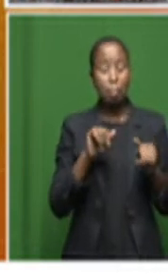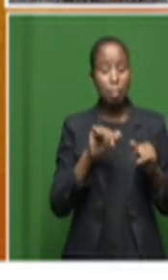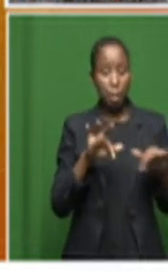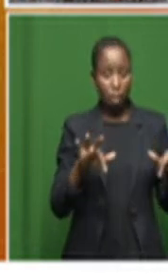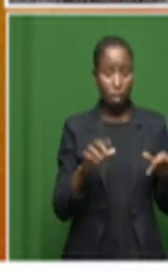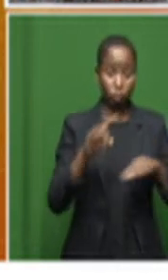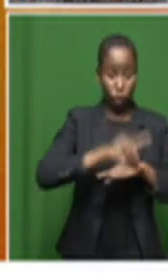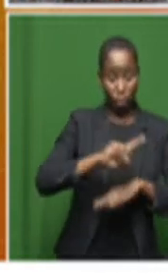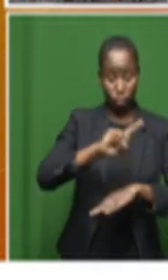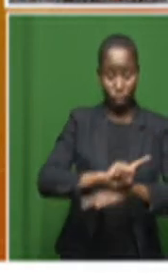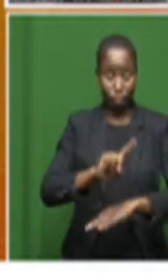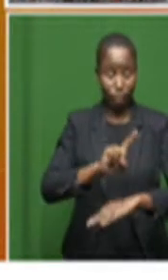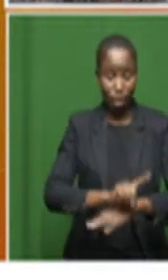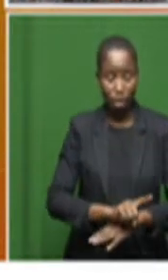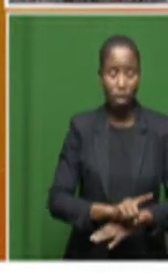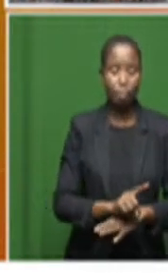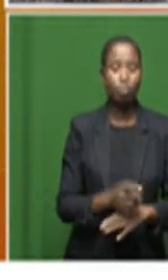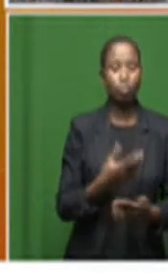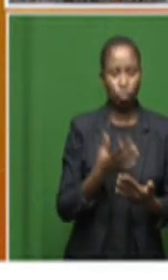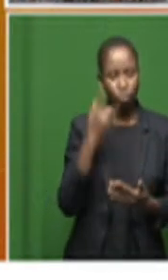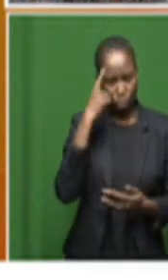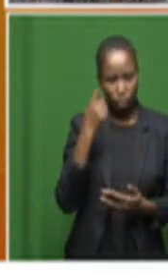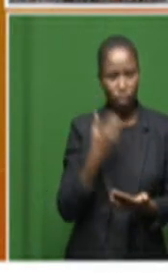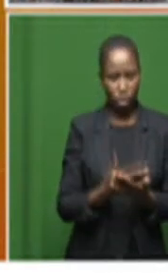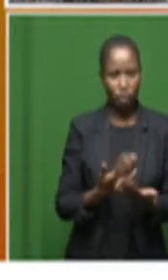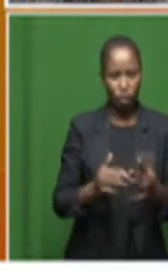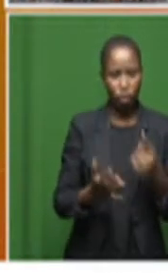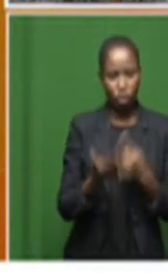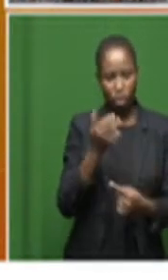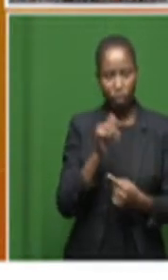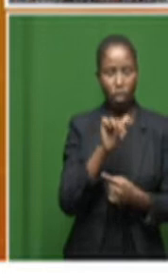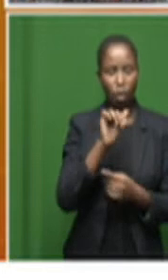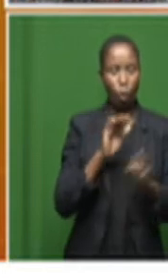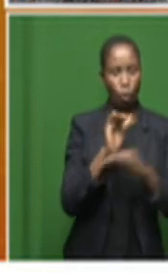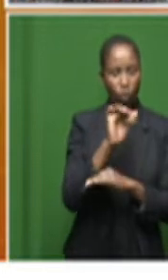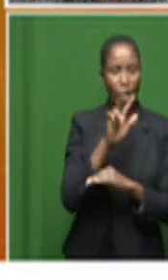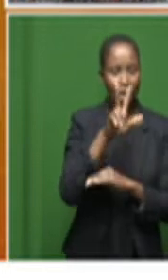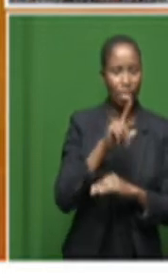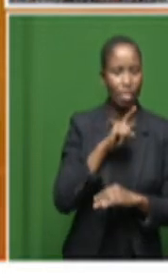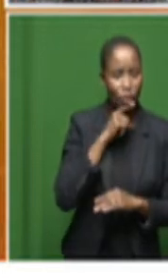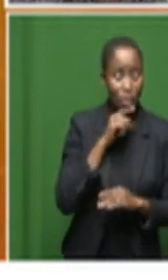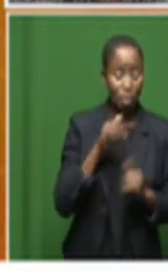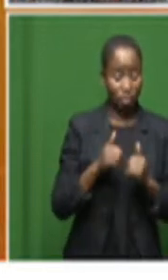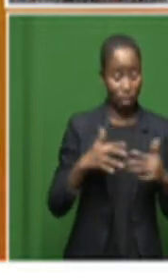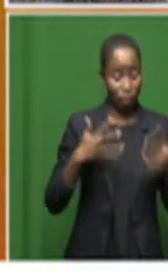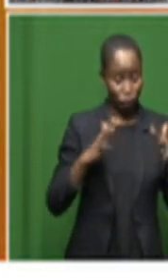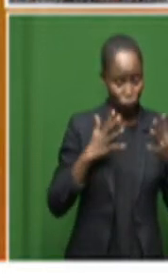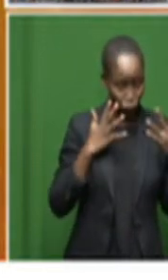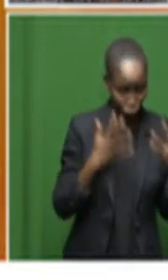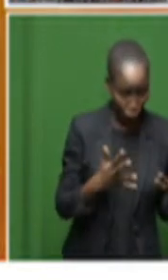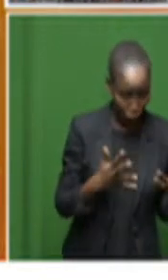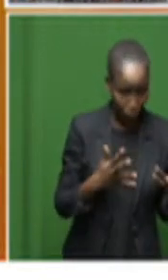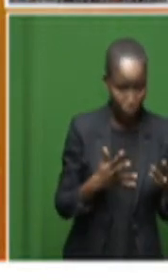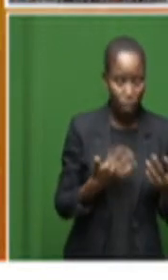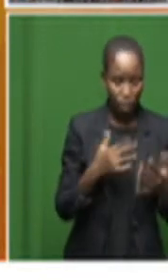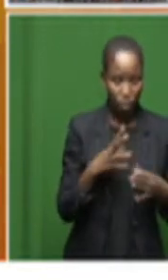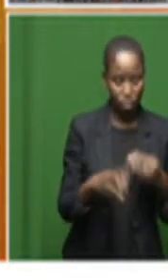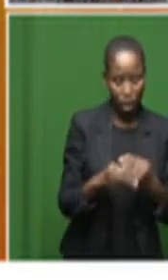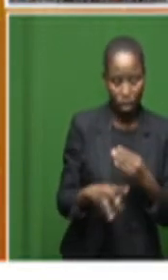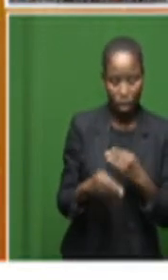we believed we could do more than 8,000. And that became our starting point, and added from